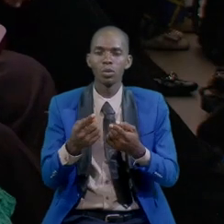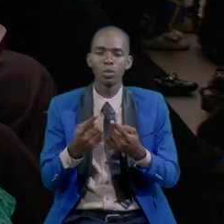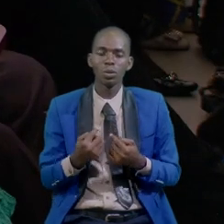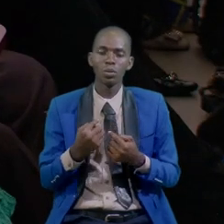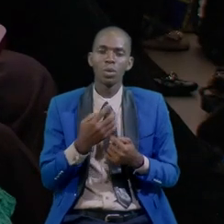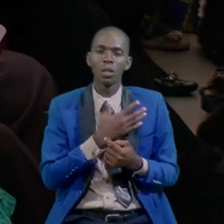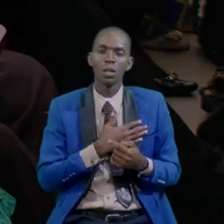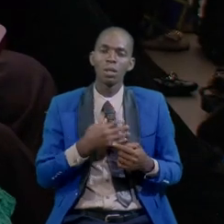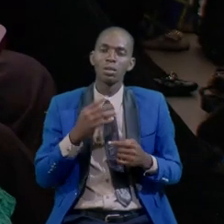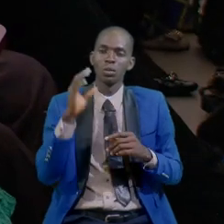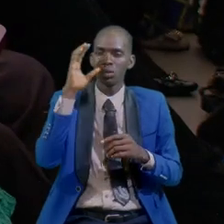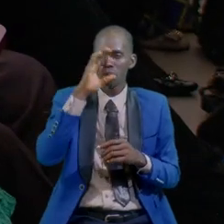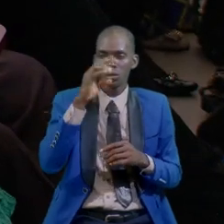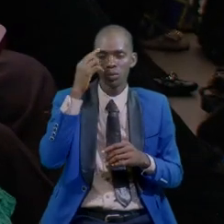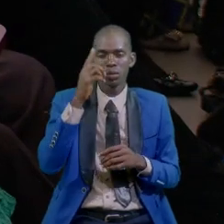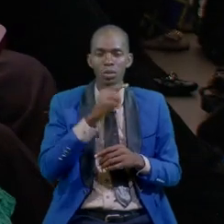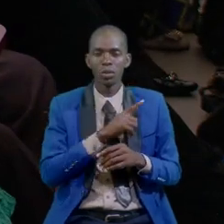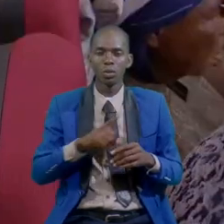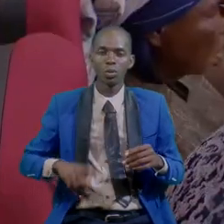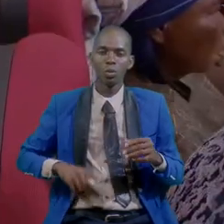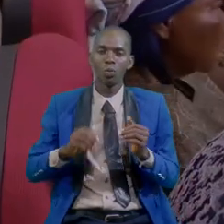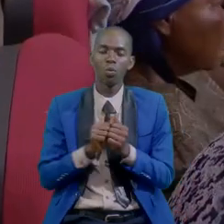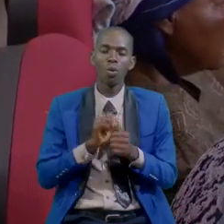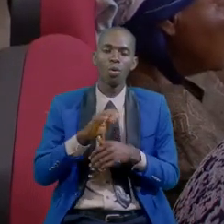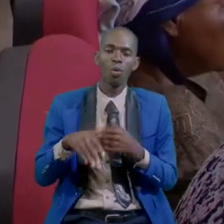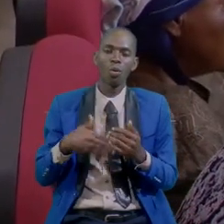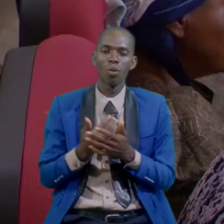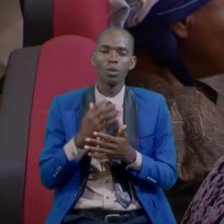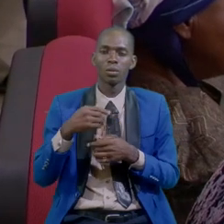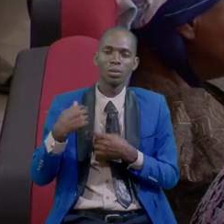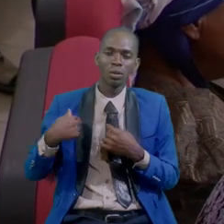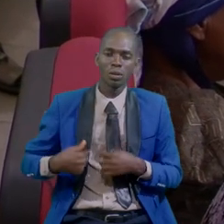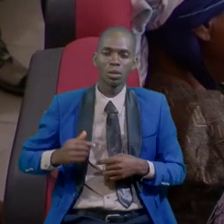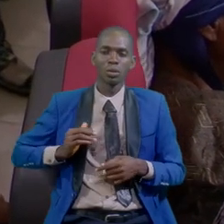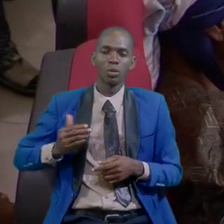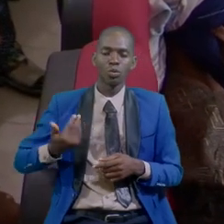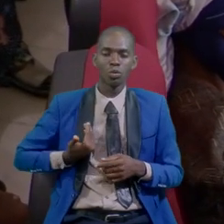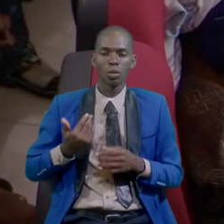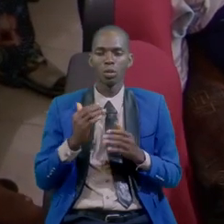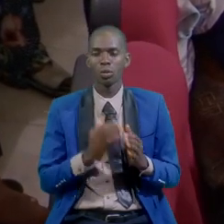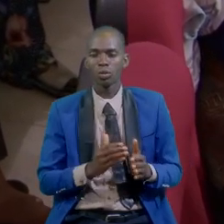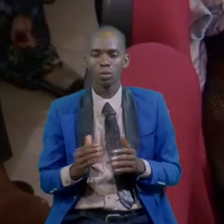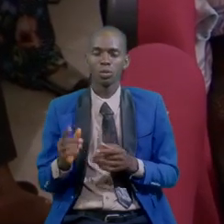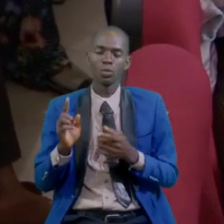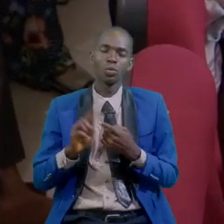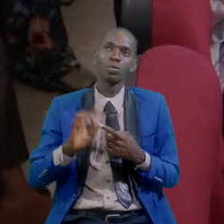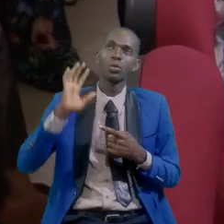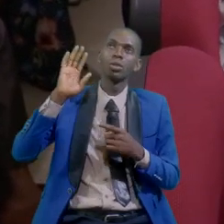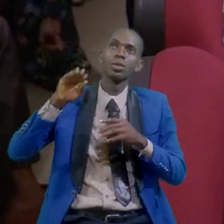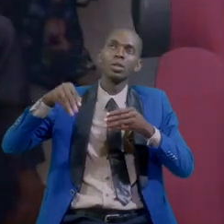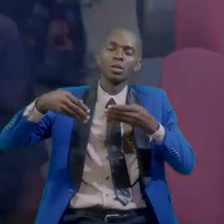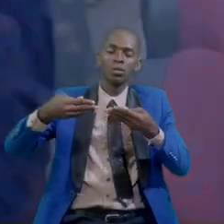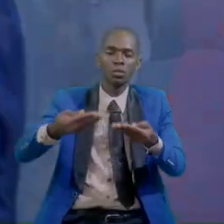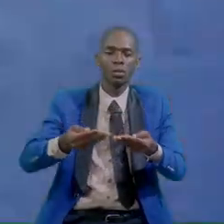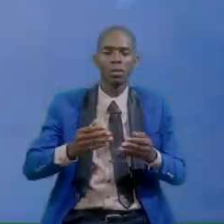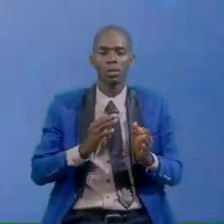your heart, all your soul, according to his provision and according to all his